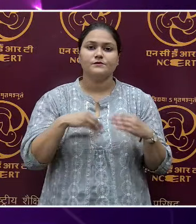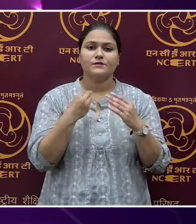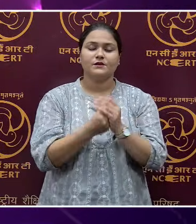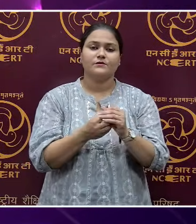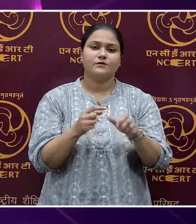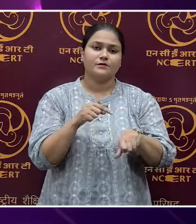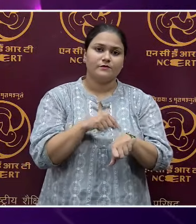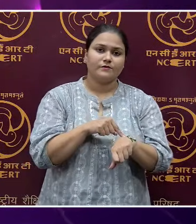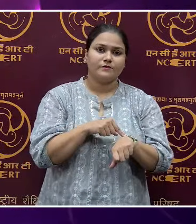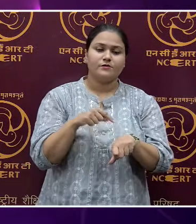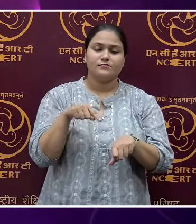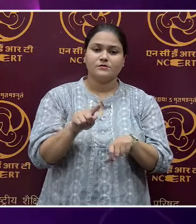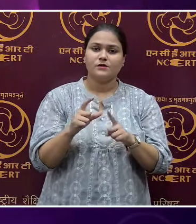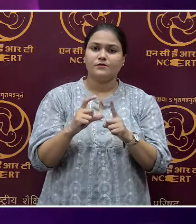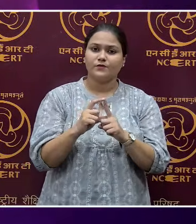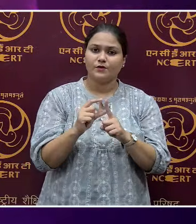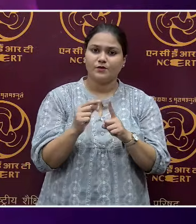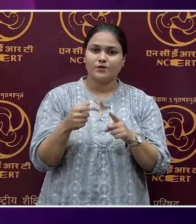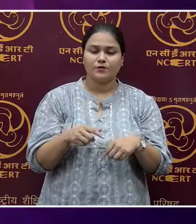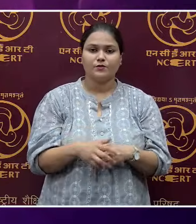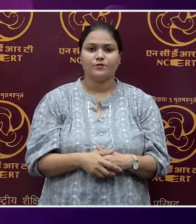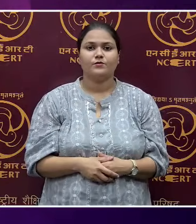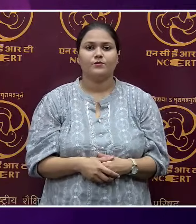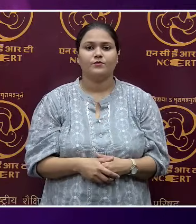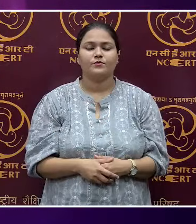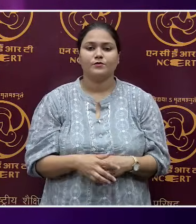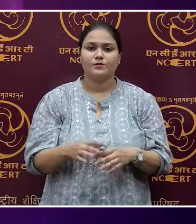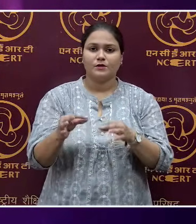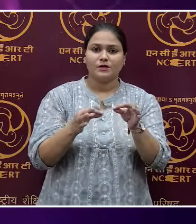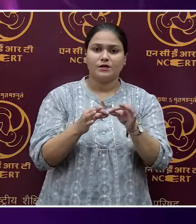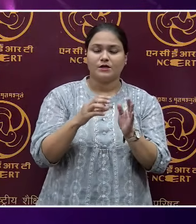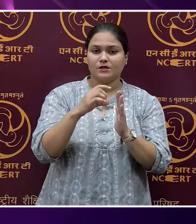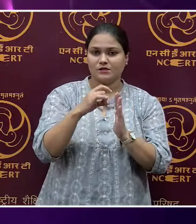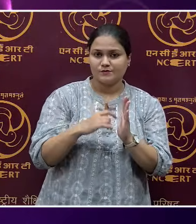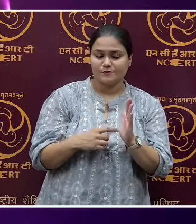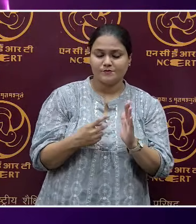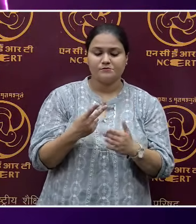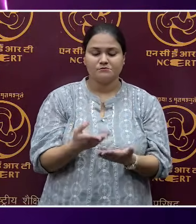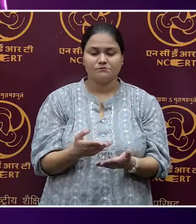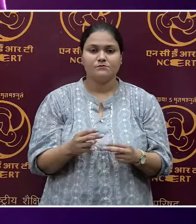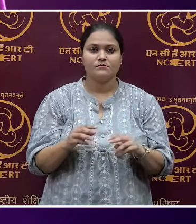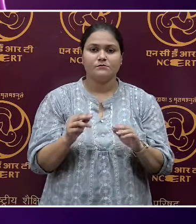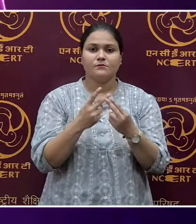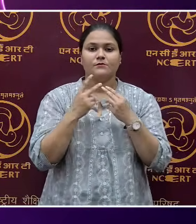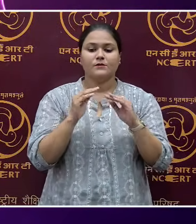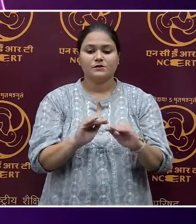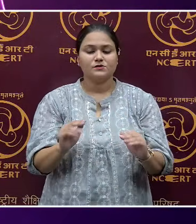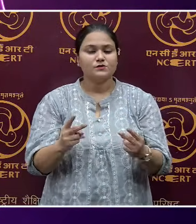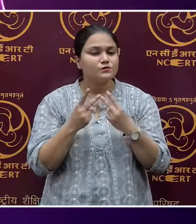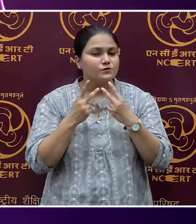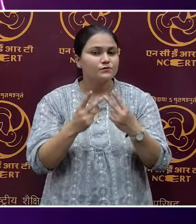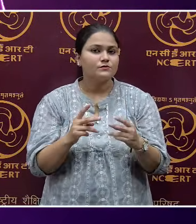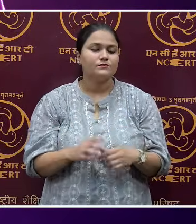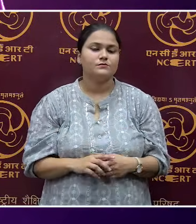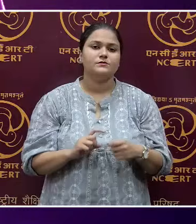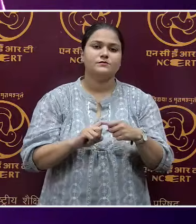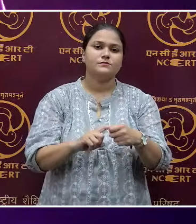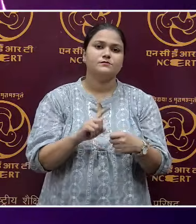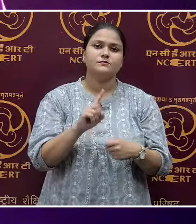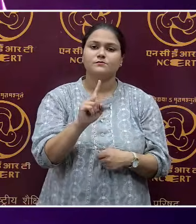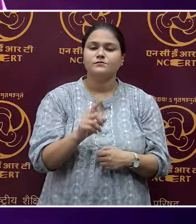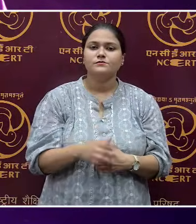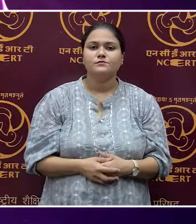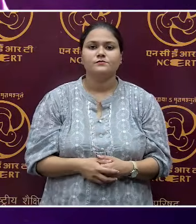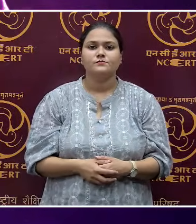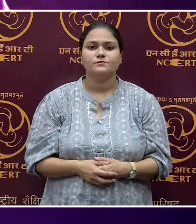You can actually do all the assessment questions and you can explain to our viewers also. Okay. So let's start with the question number 1. Okay.